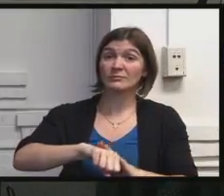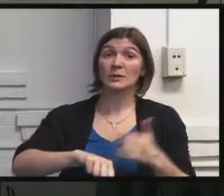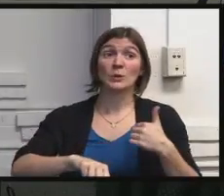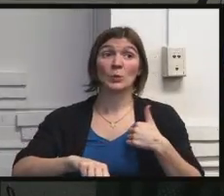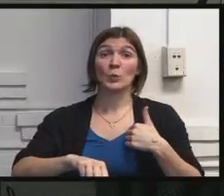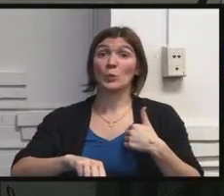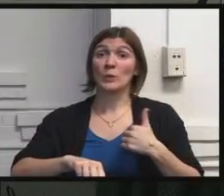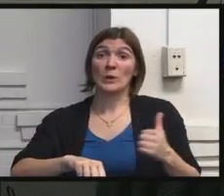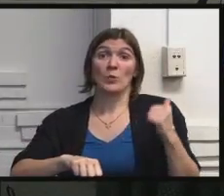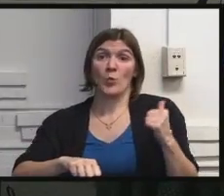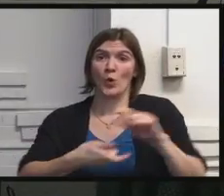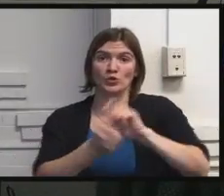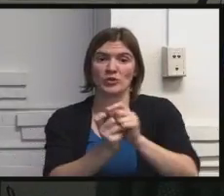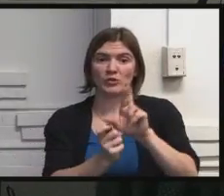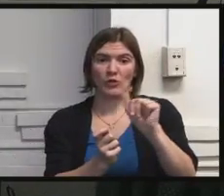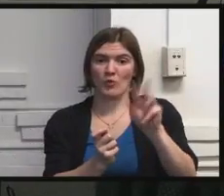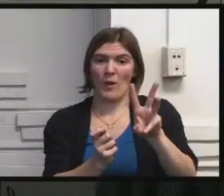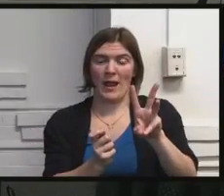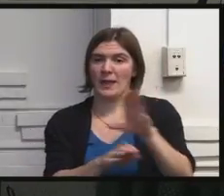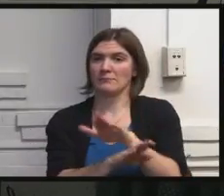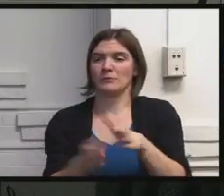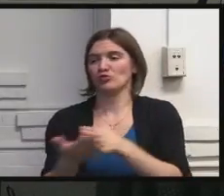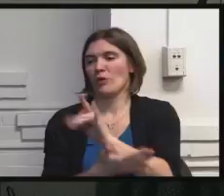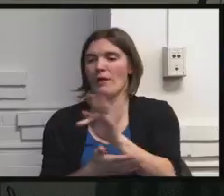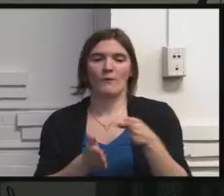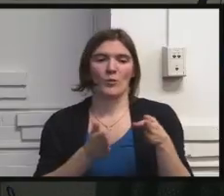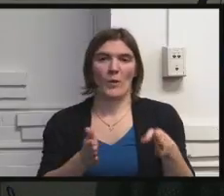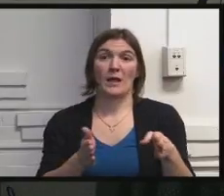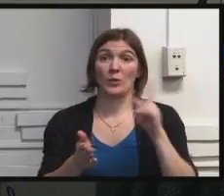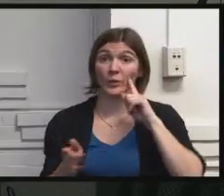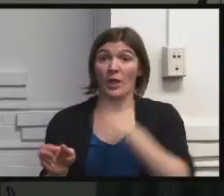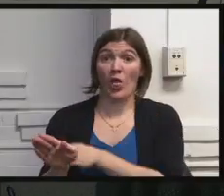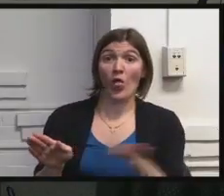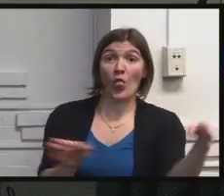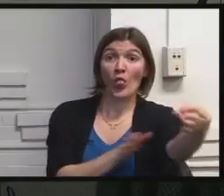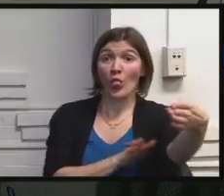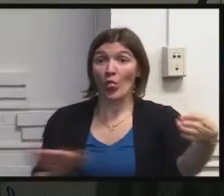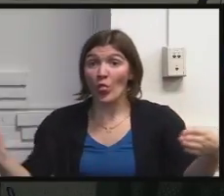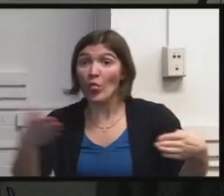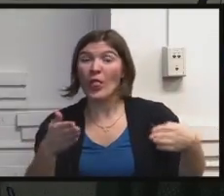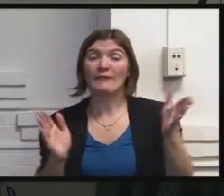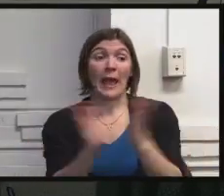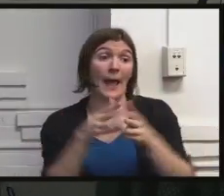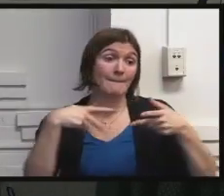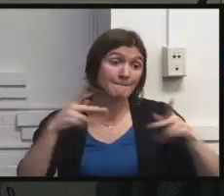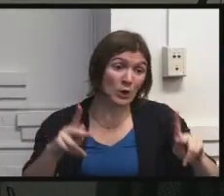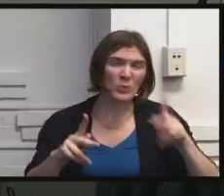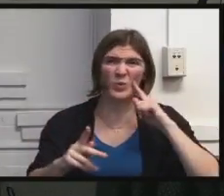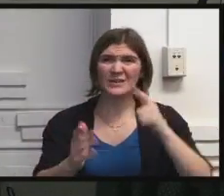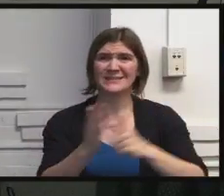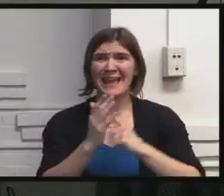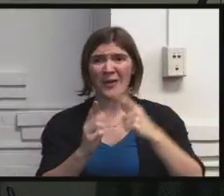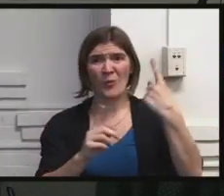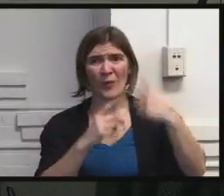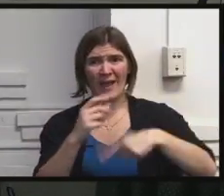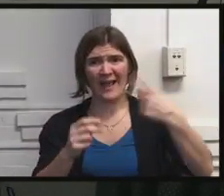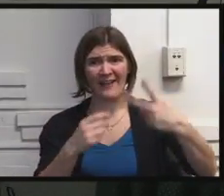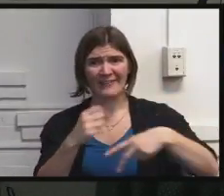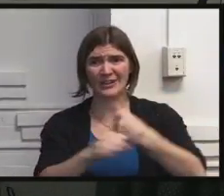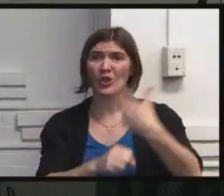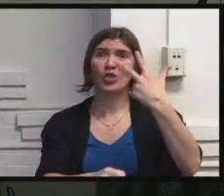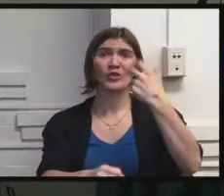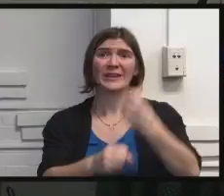gonna go outside of the right-of-way. Anytime we go outside of the right-of-way and we take right-of-way acquisitions, it takes us about anywhere from 15 months to